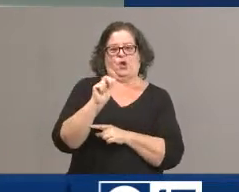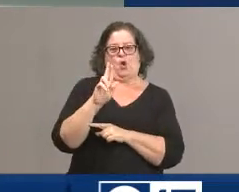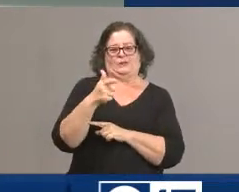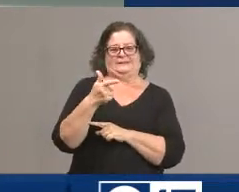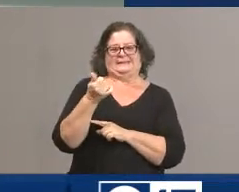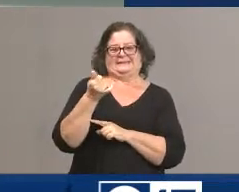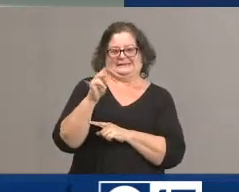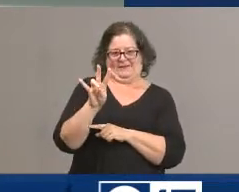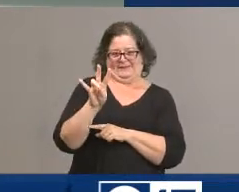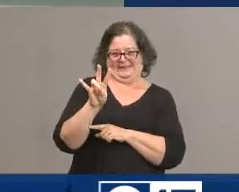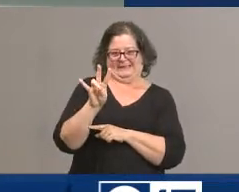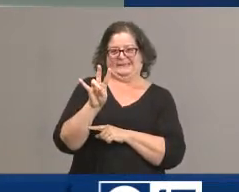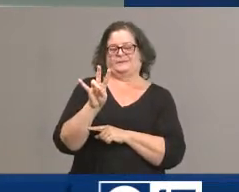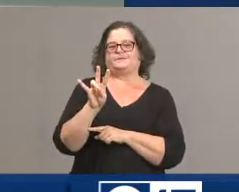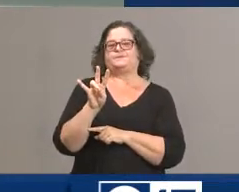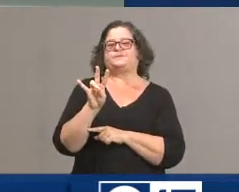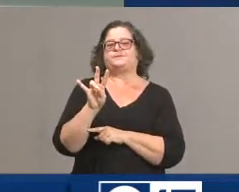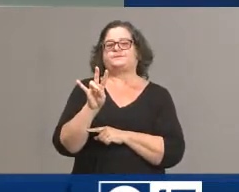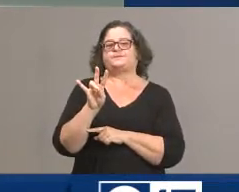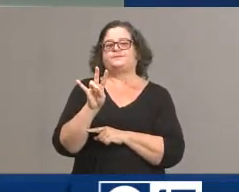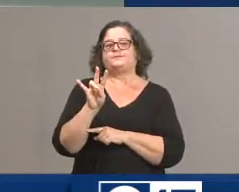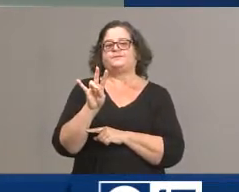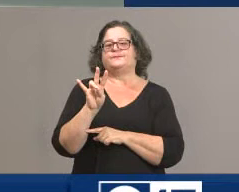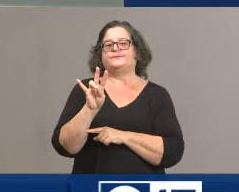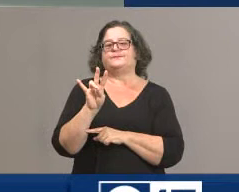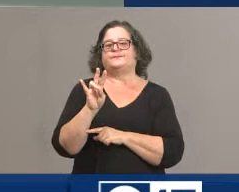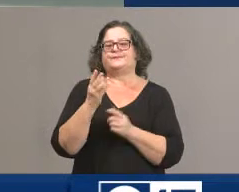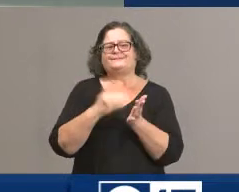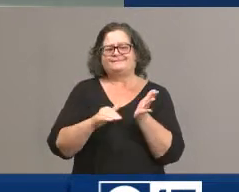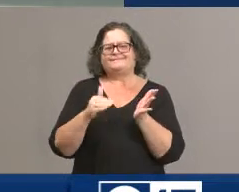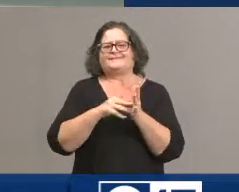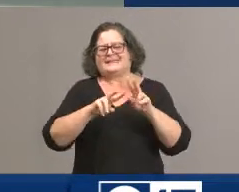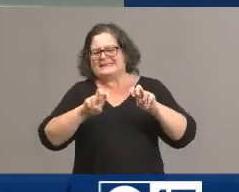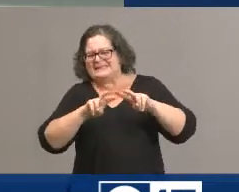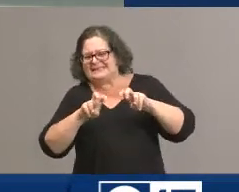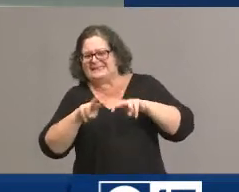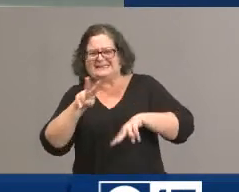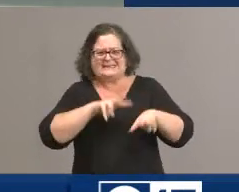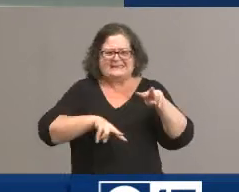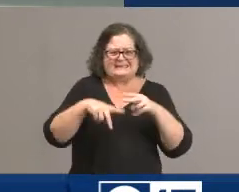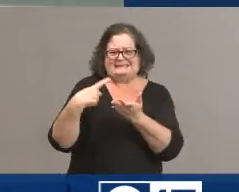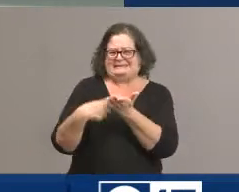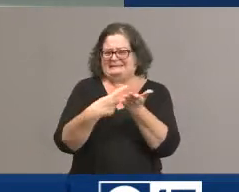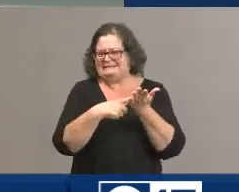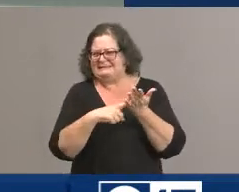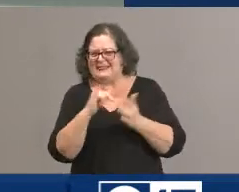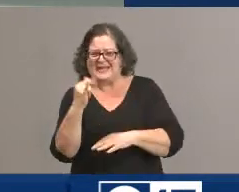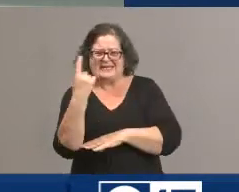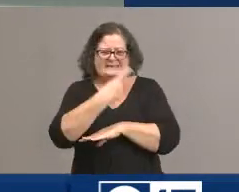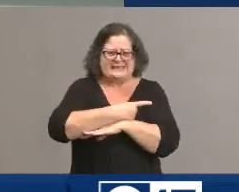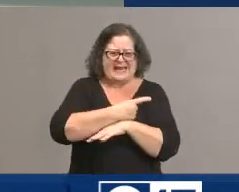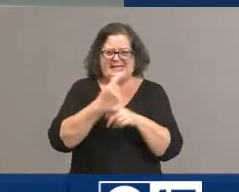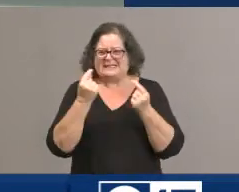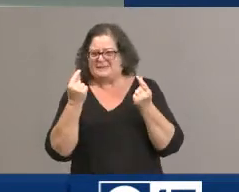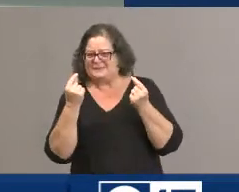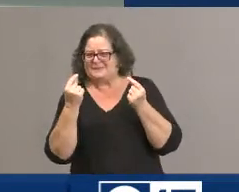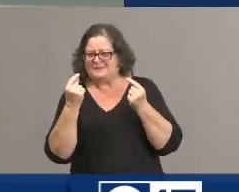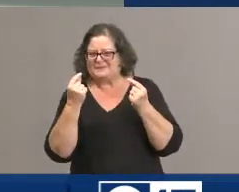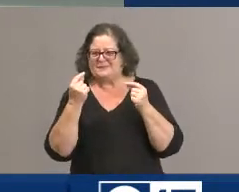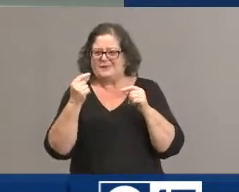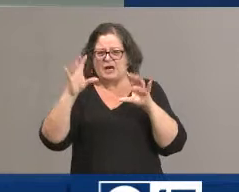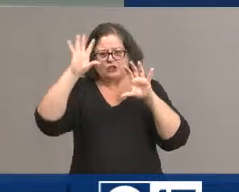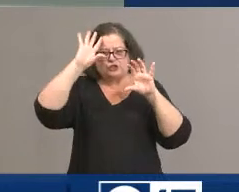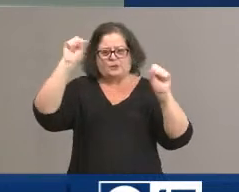continuously reevaluate this target date. We're working closely with Superintendent Hoffman with the objective